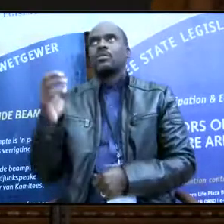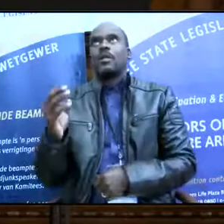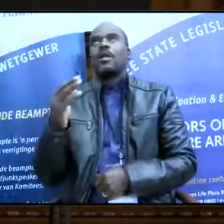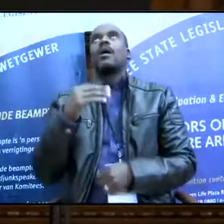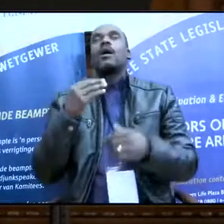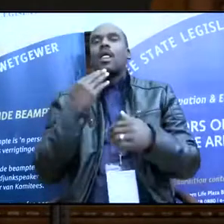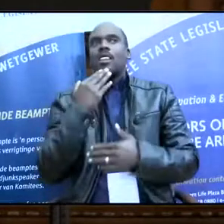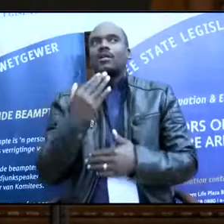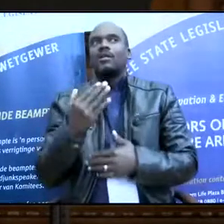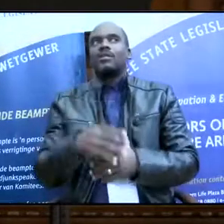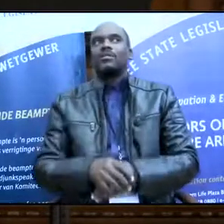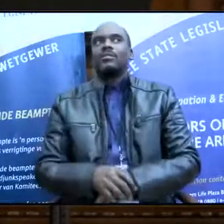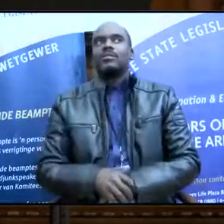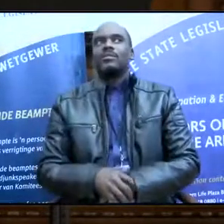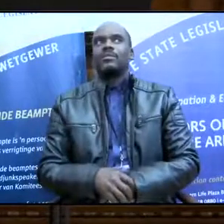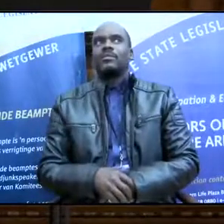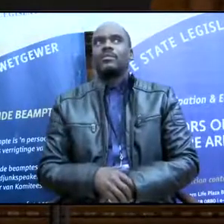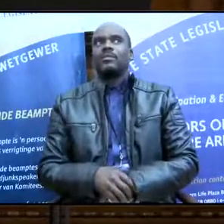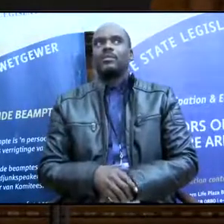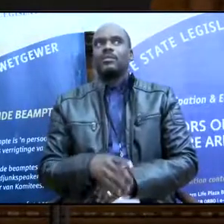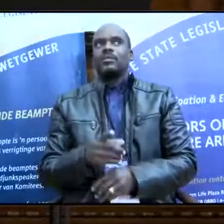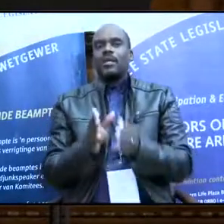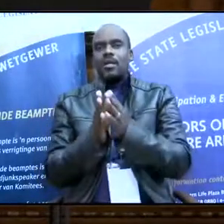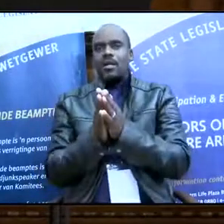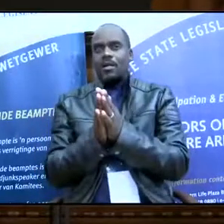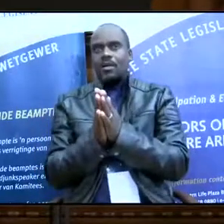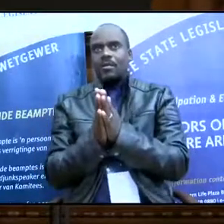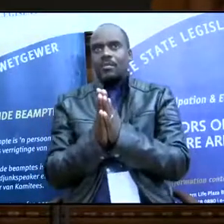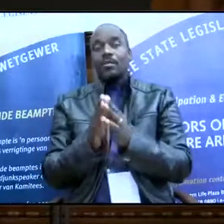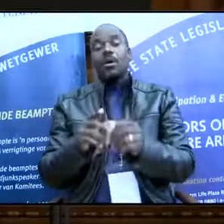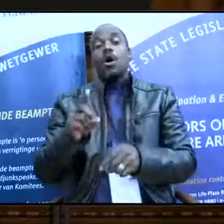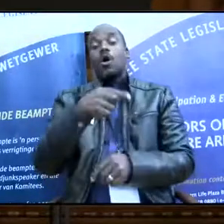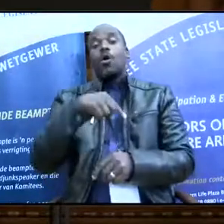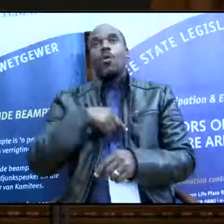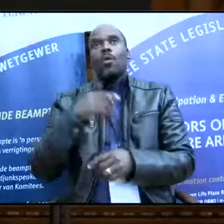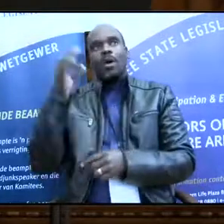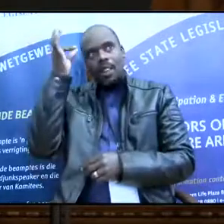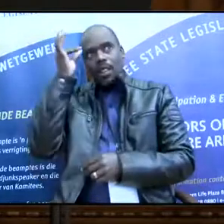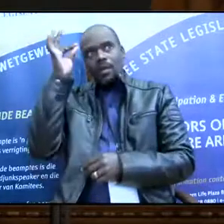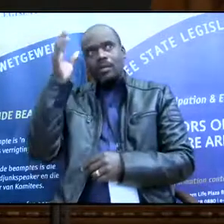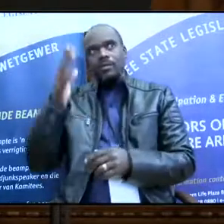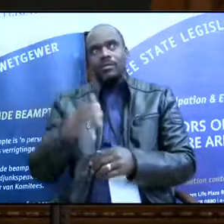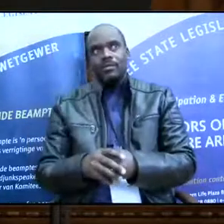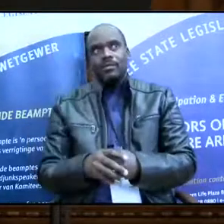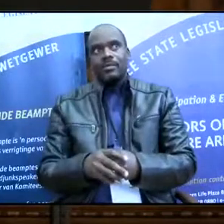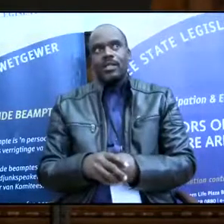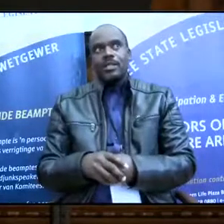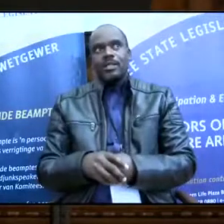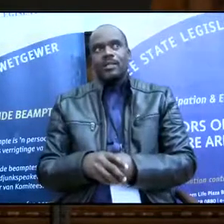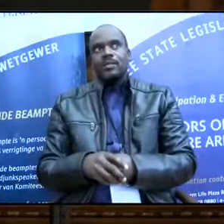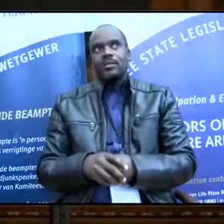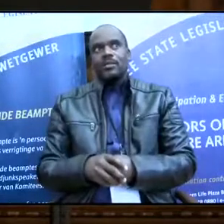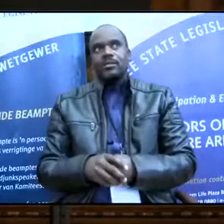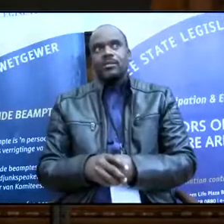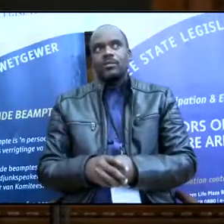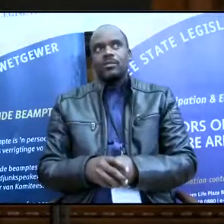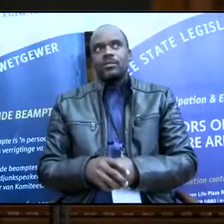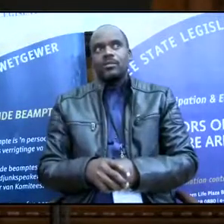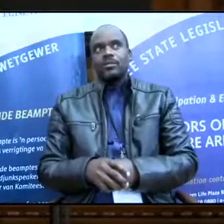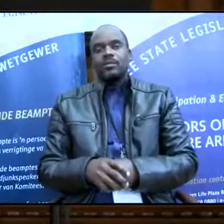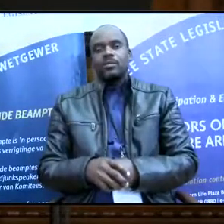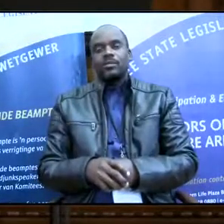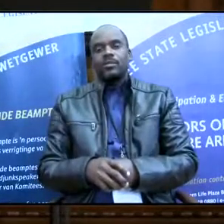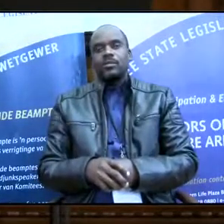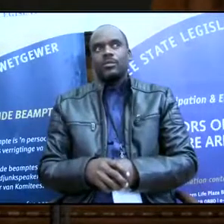to present the role of the free state government in the current economic landscape and labour market on behalf of the free state